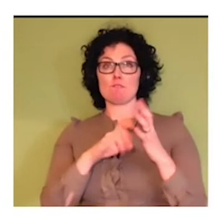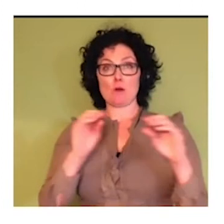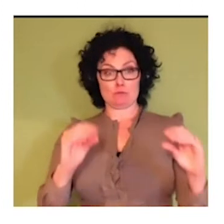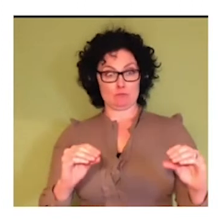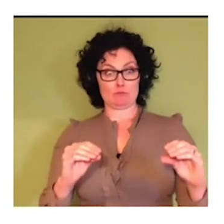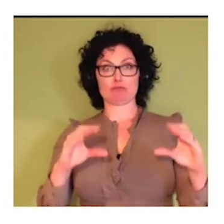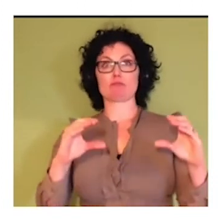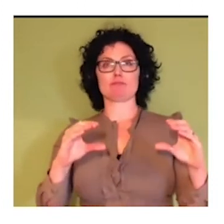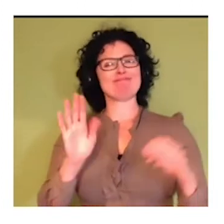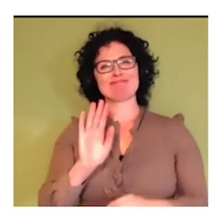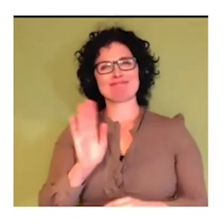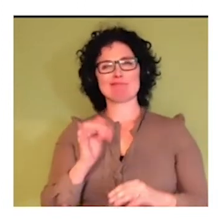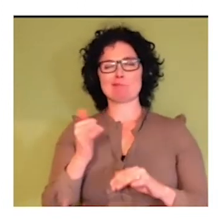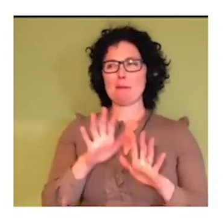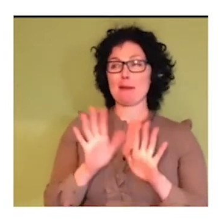user.